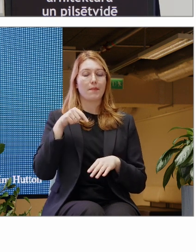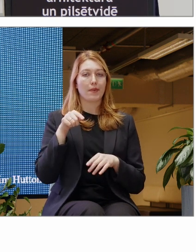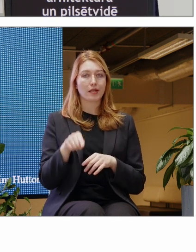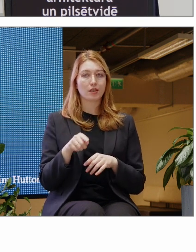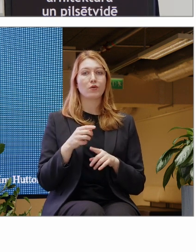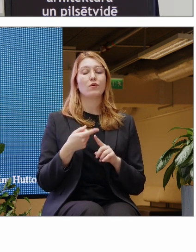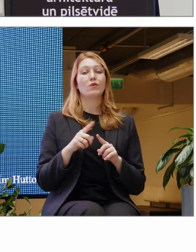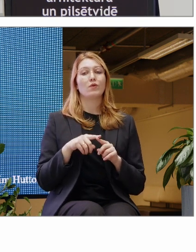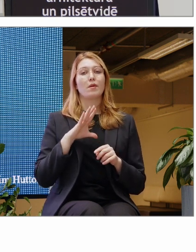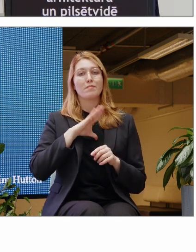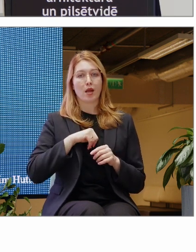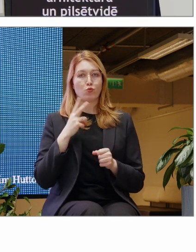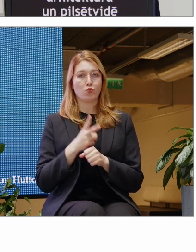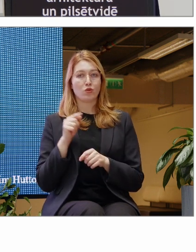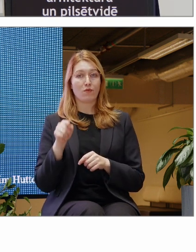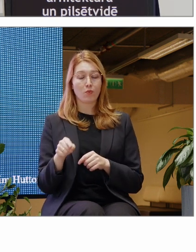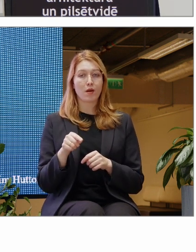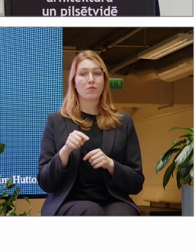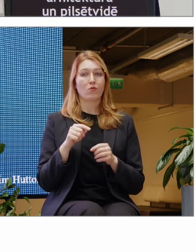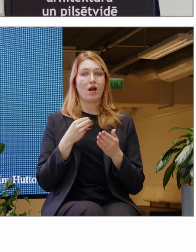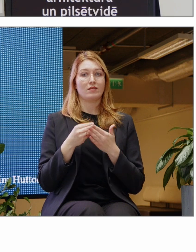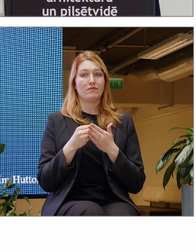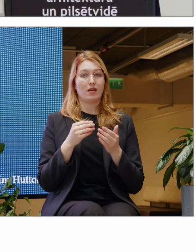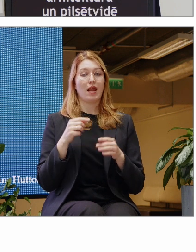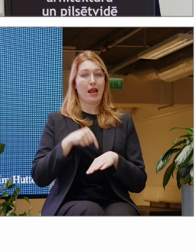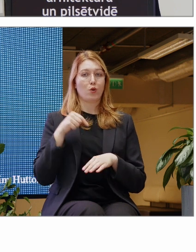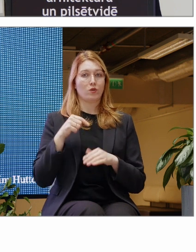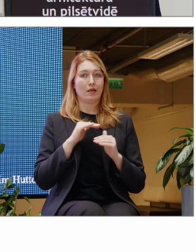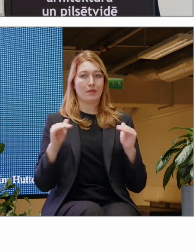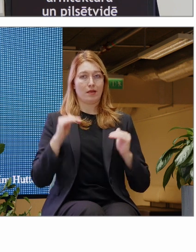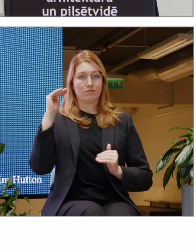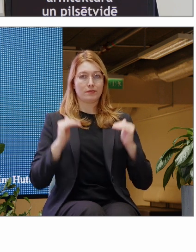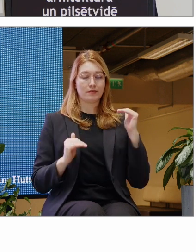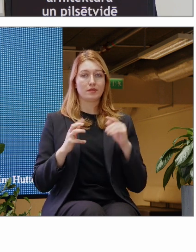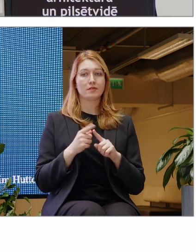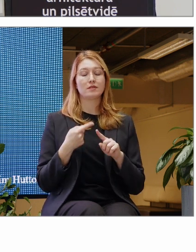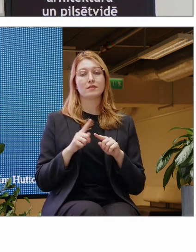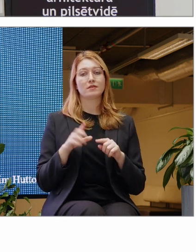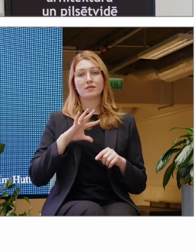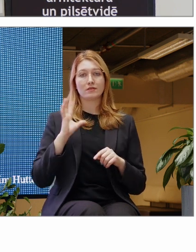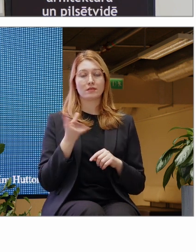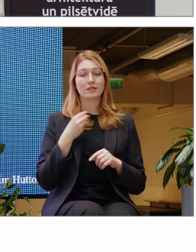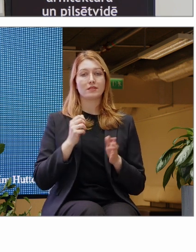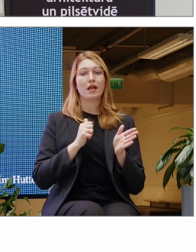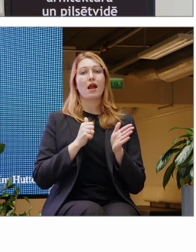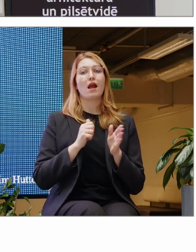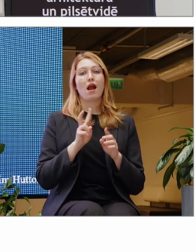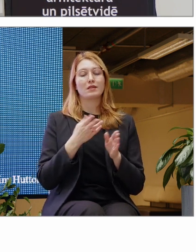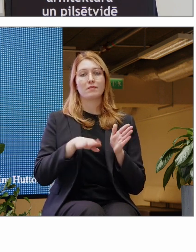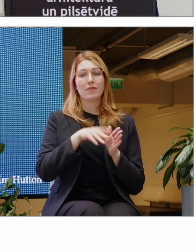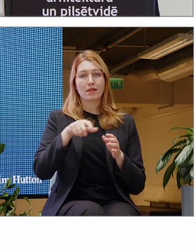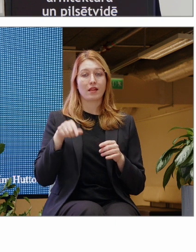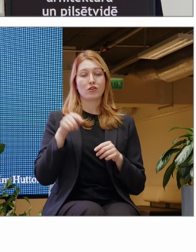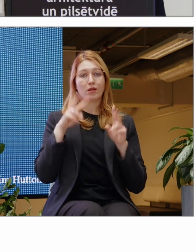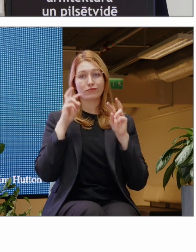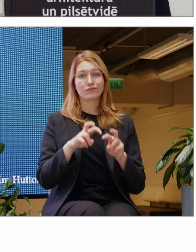they performed the tasks, then I remeasured their empathy levels. And all of the candidates that participated, their empathy levels